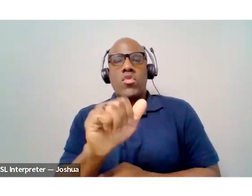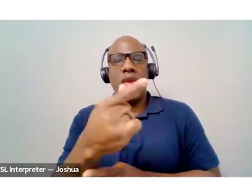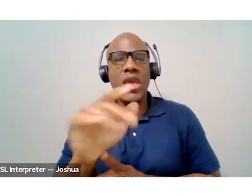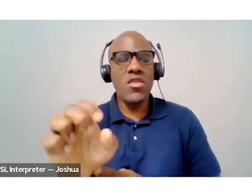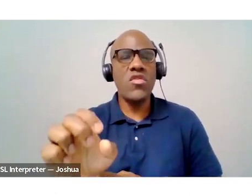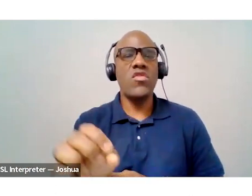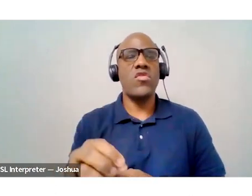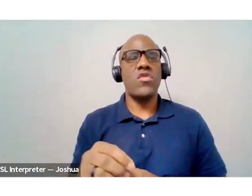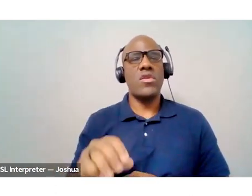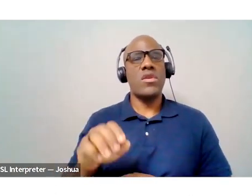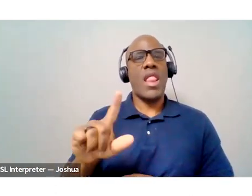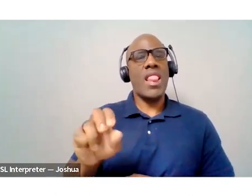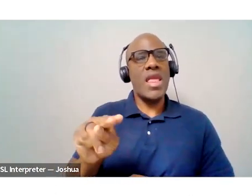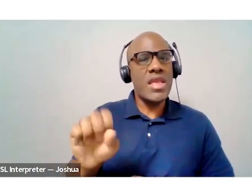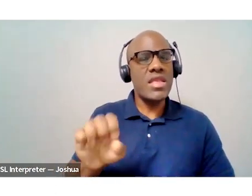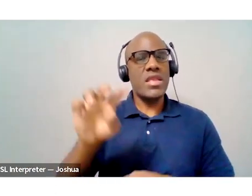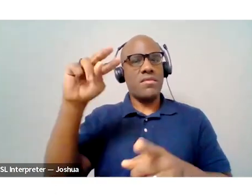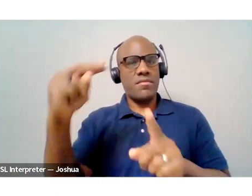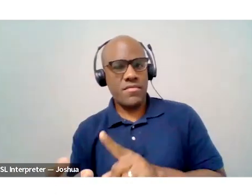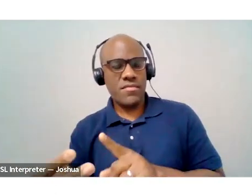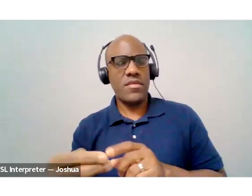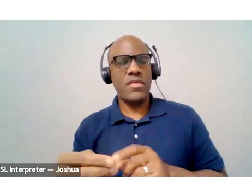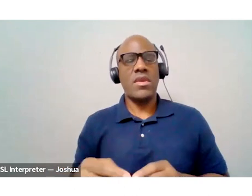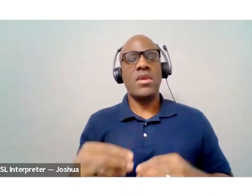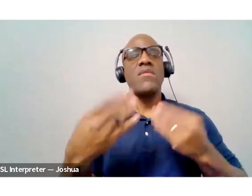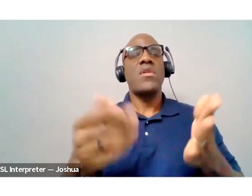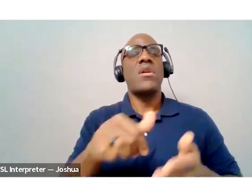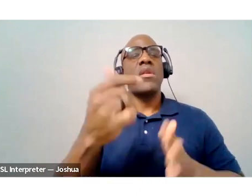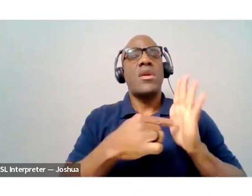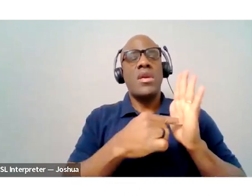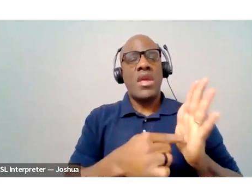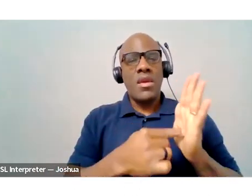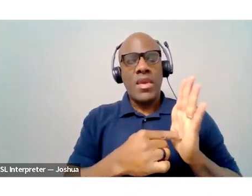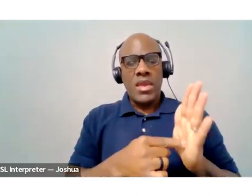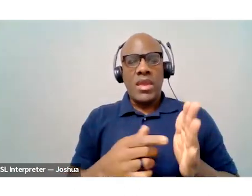decontextualized Sufi poet. So as another example of how